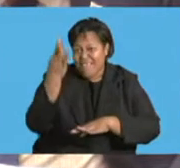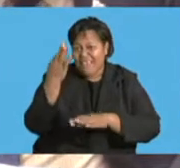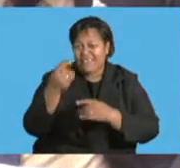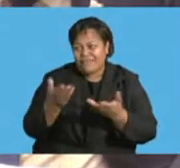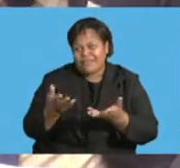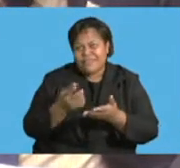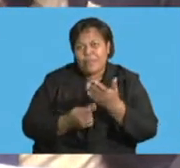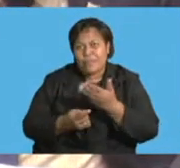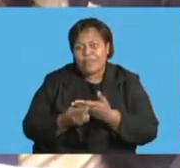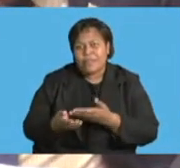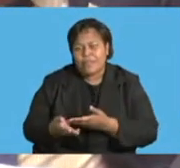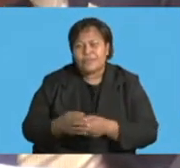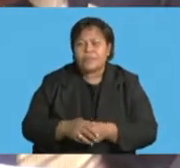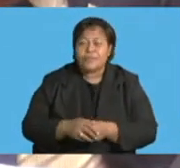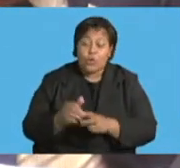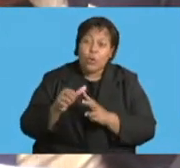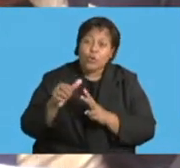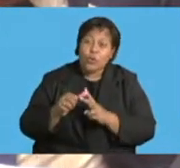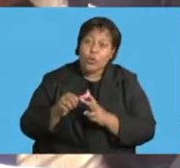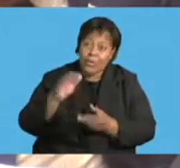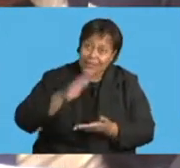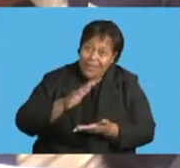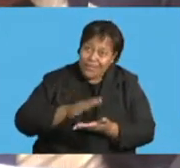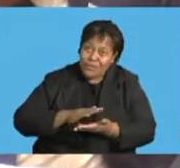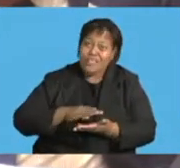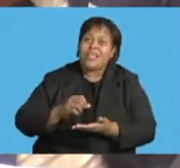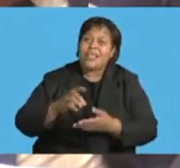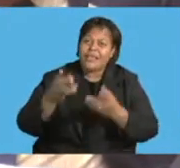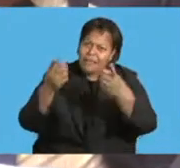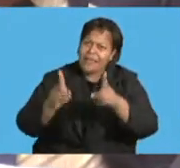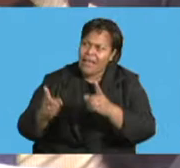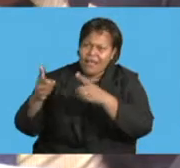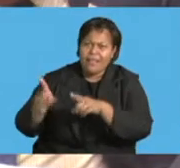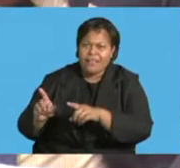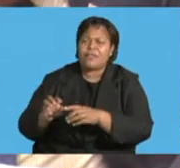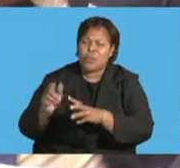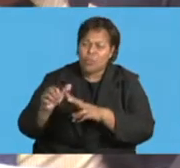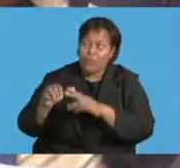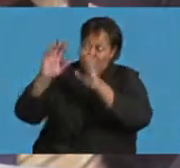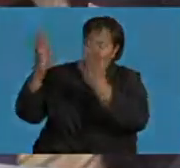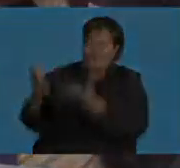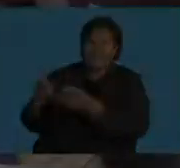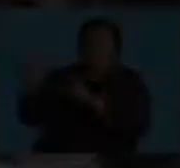increased, and also the reduction in the death, even though around the world they've also increased. Thank you, Honourable Speaker.